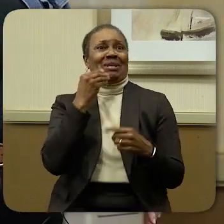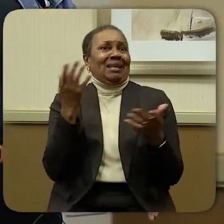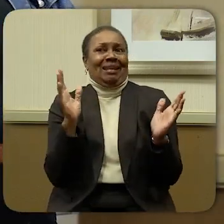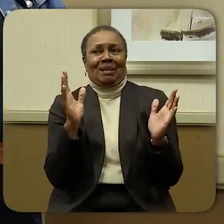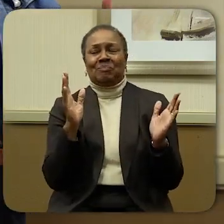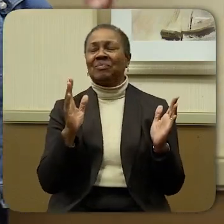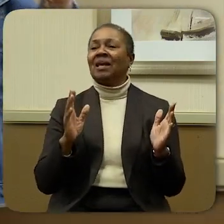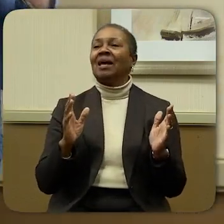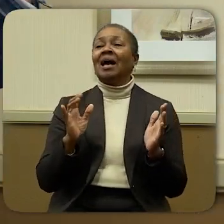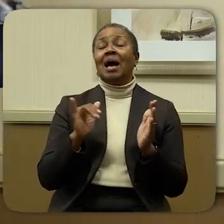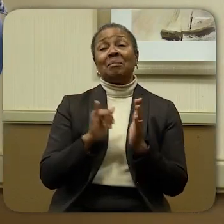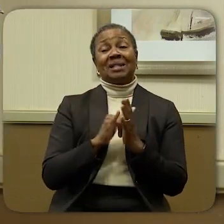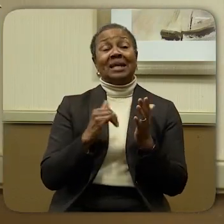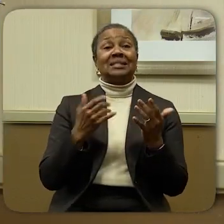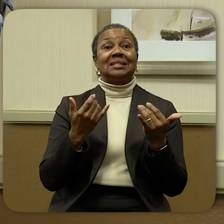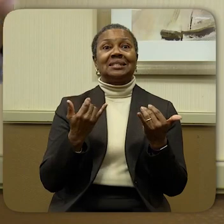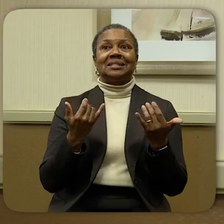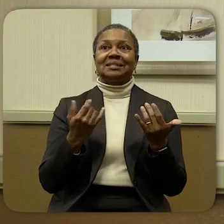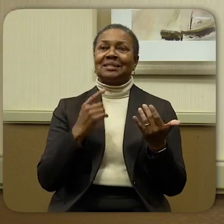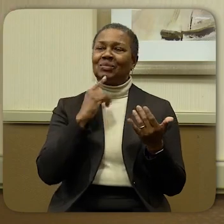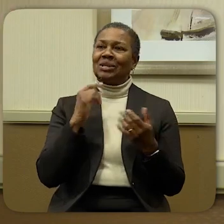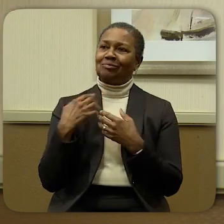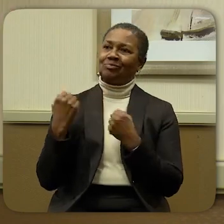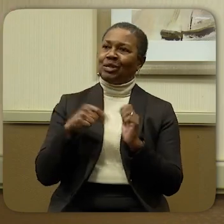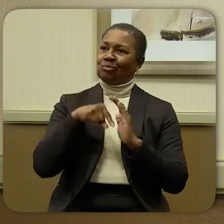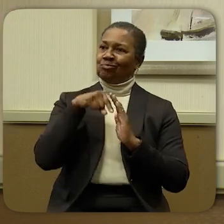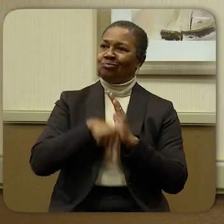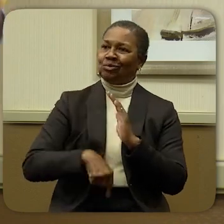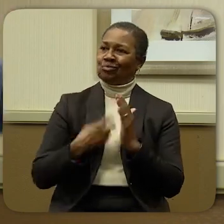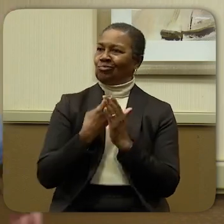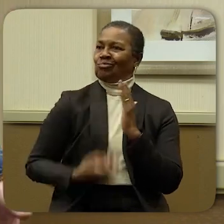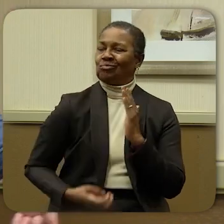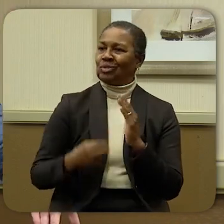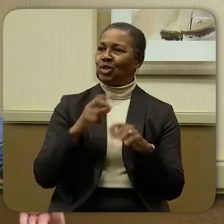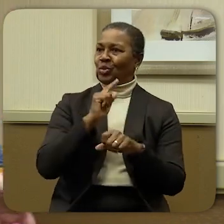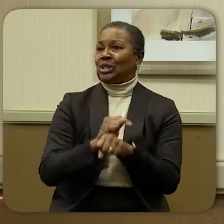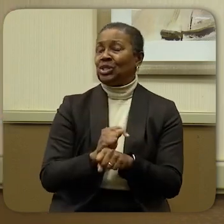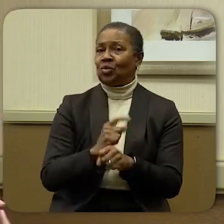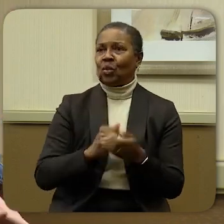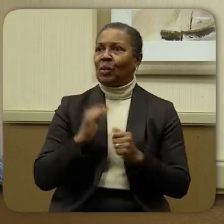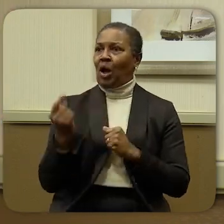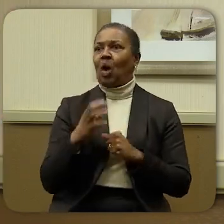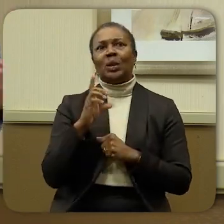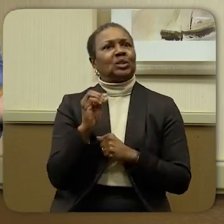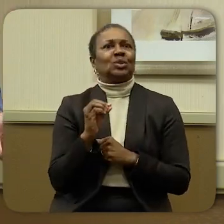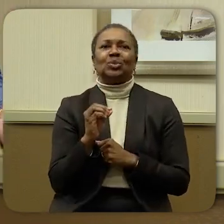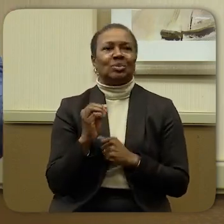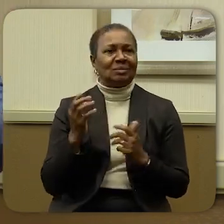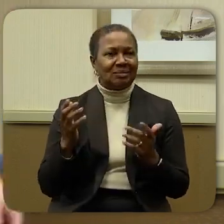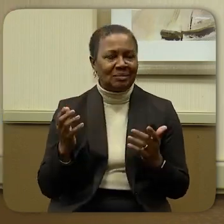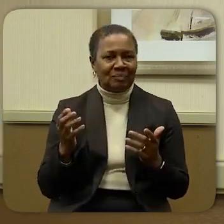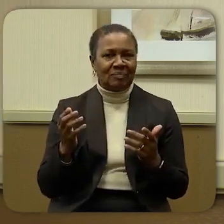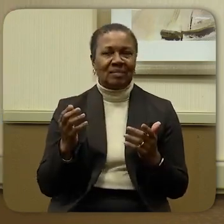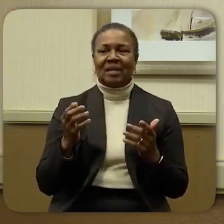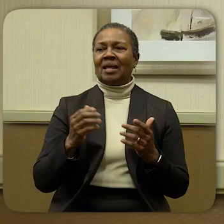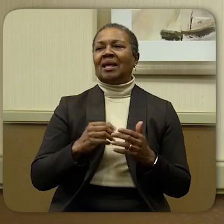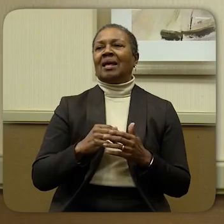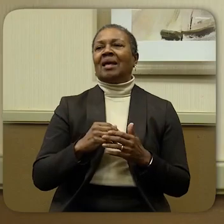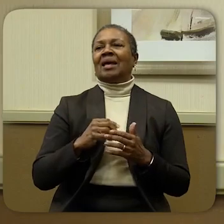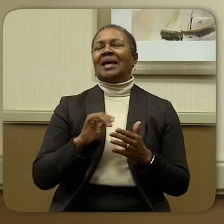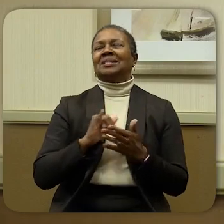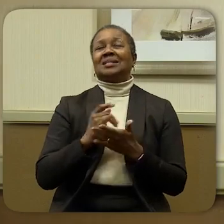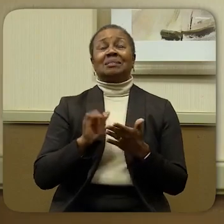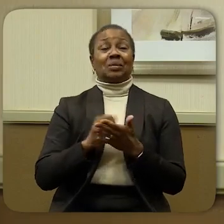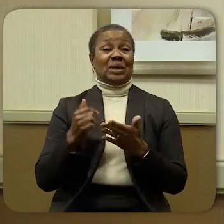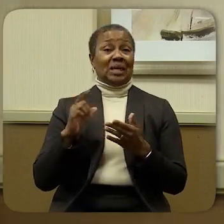So, but again, that again is steeped in like, that's just what we always do. And so sometimes like calling attention to that, is there